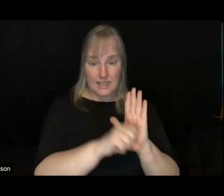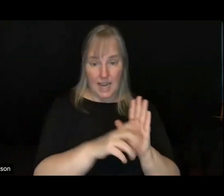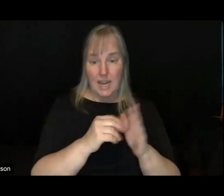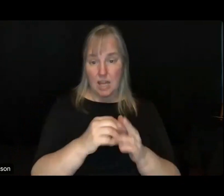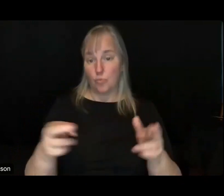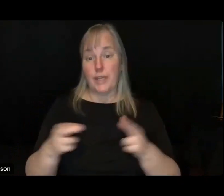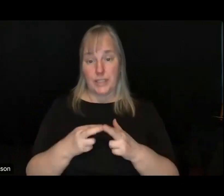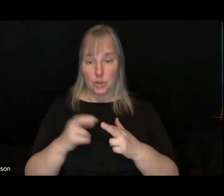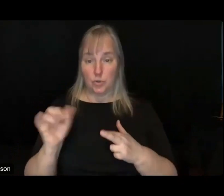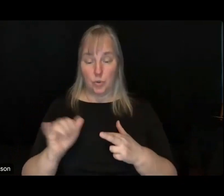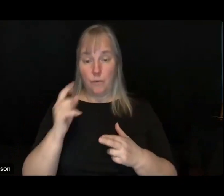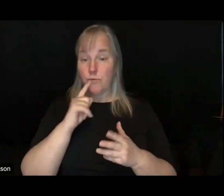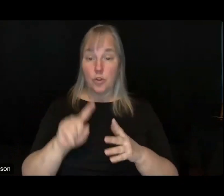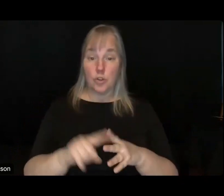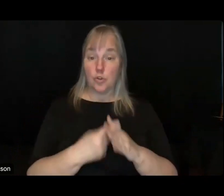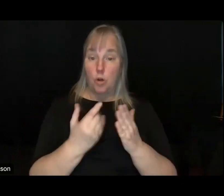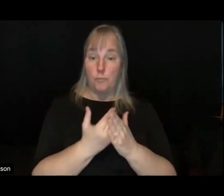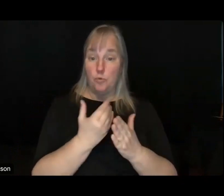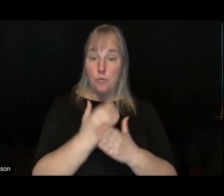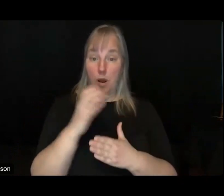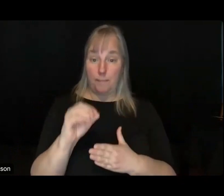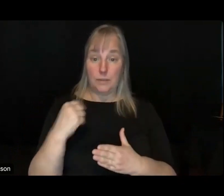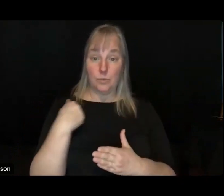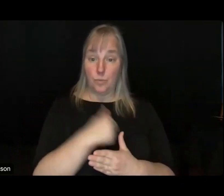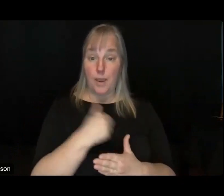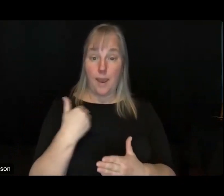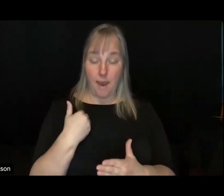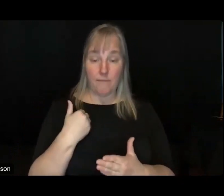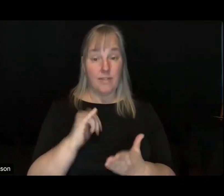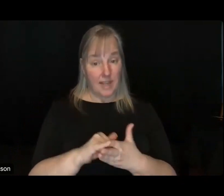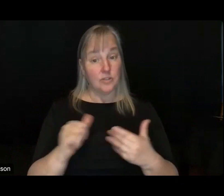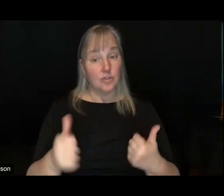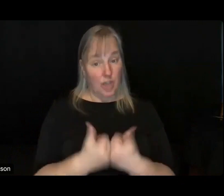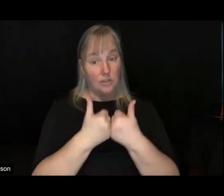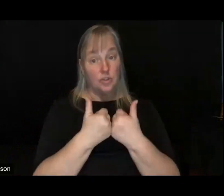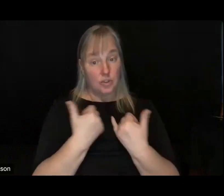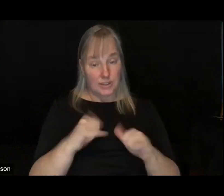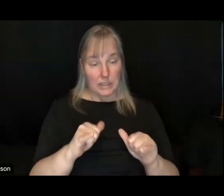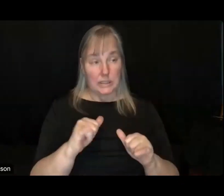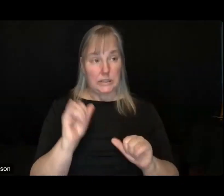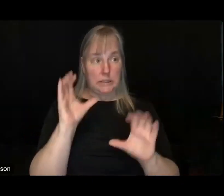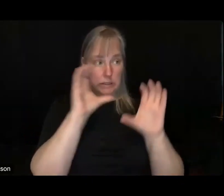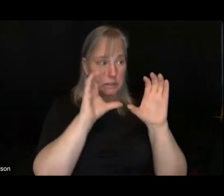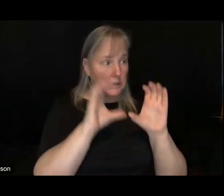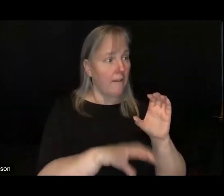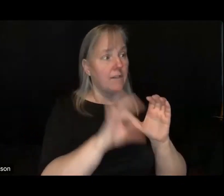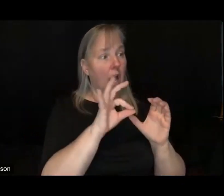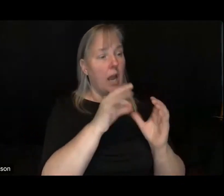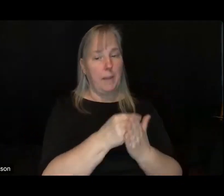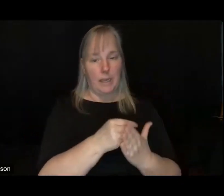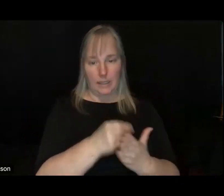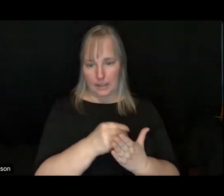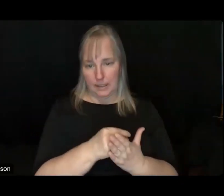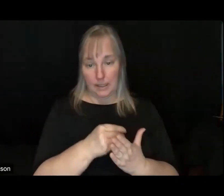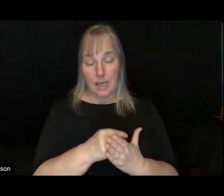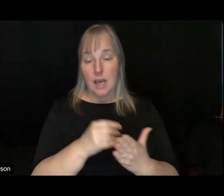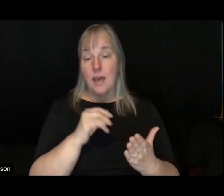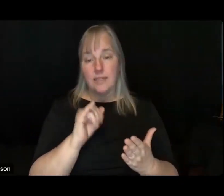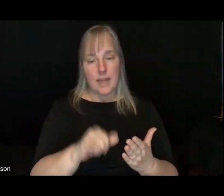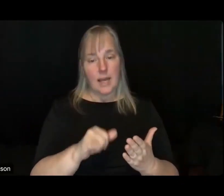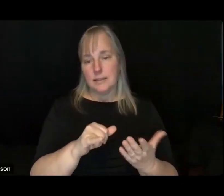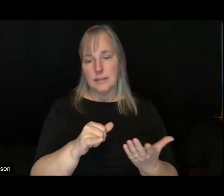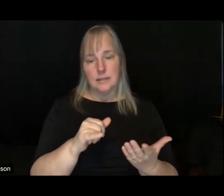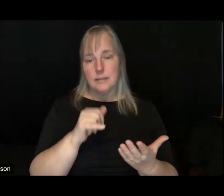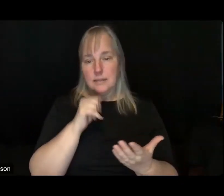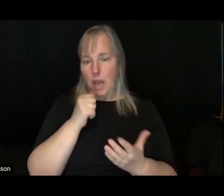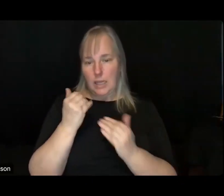startups that we have, it is a challenge still to find money, and that is not a problem that's just a Howard County